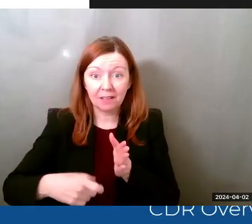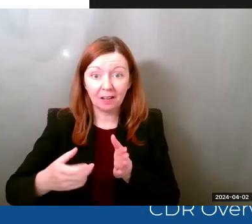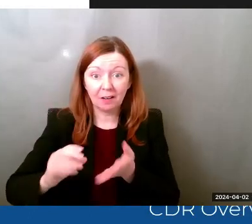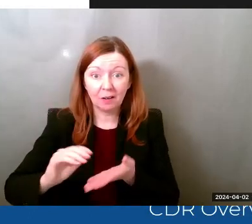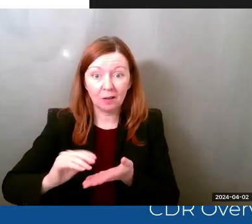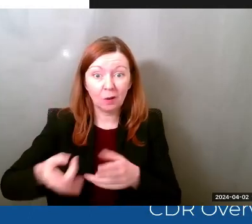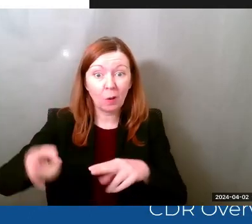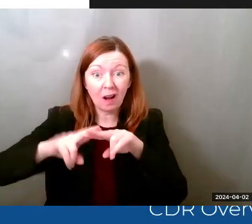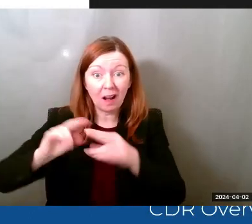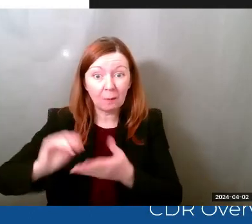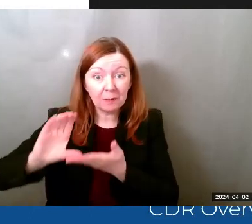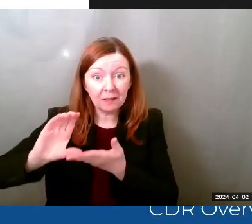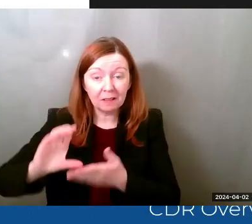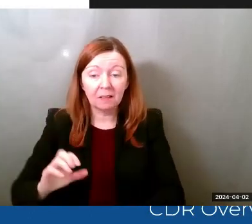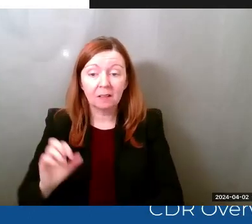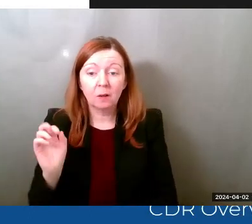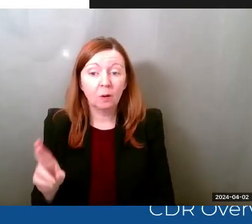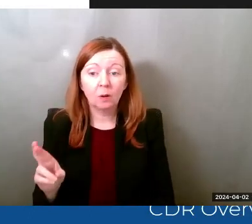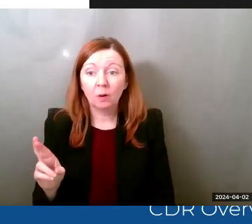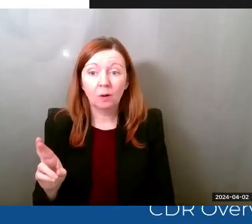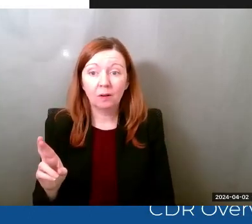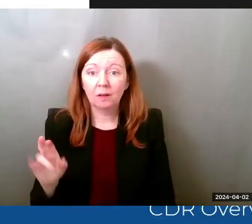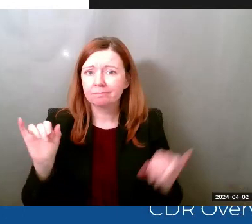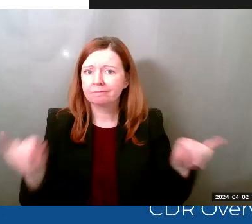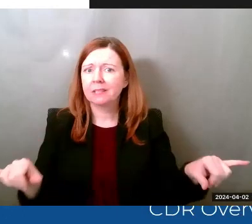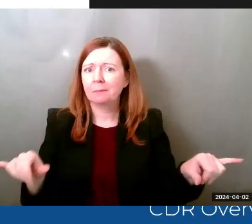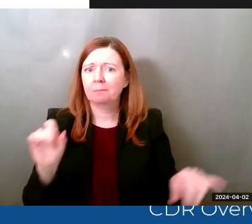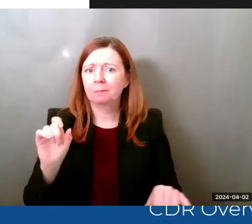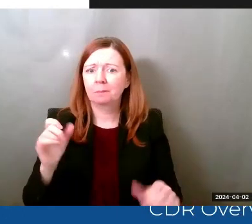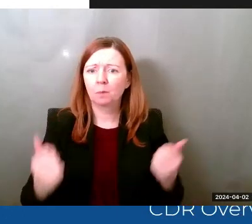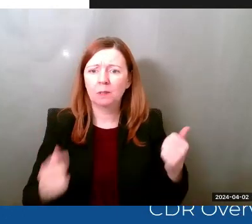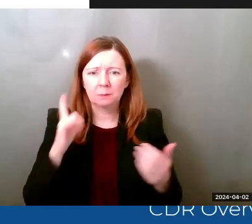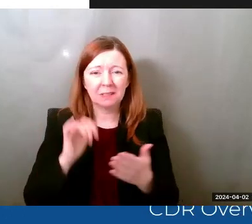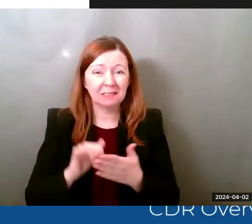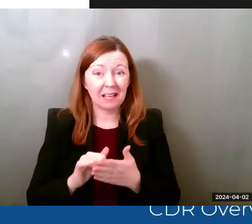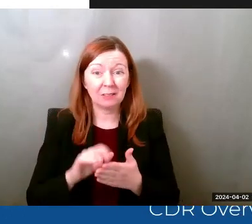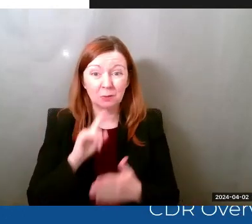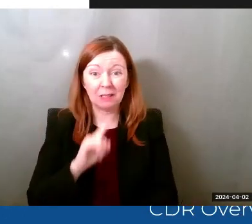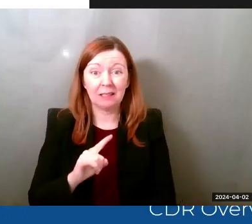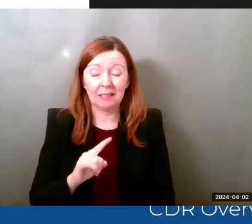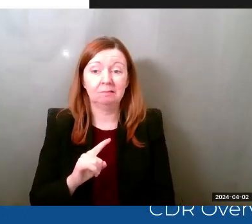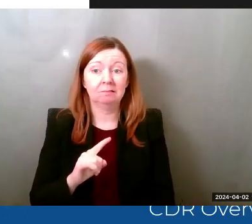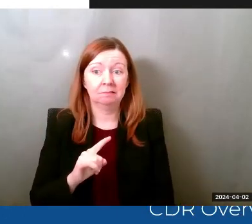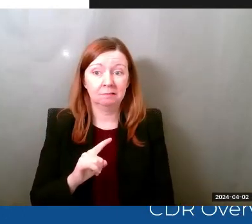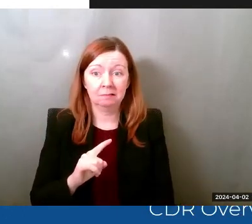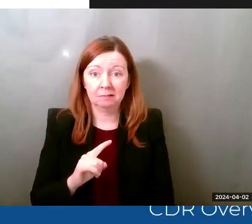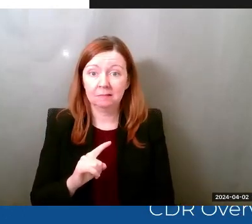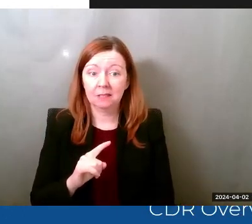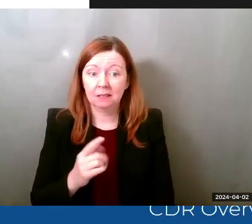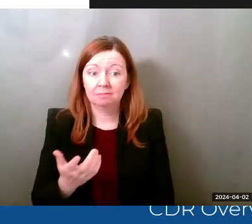be on, or will it still stay the same? Because that's what's really